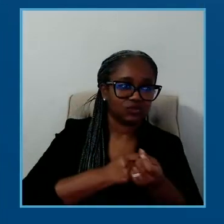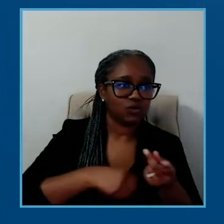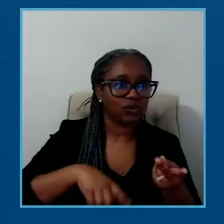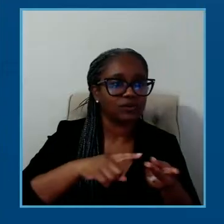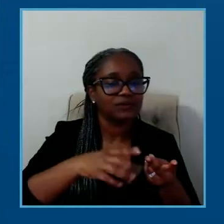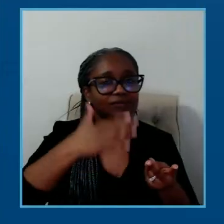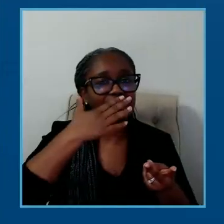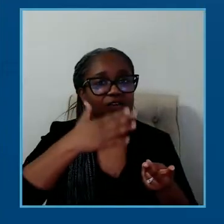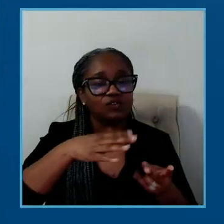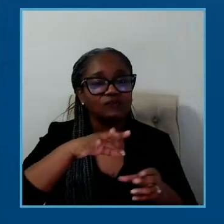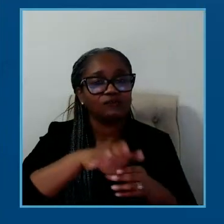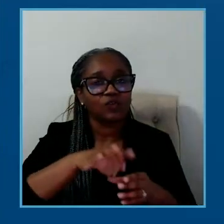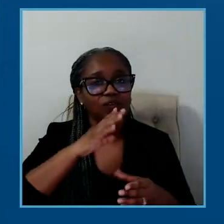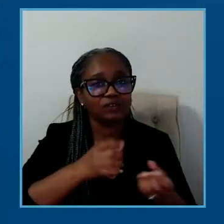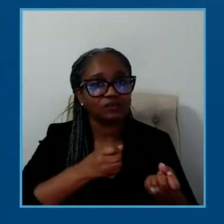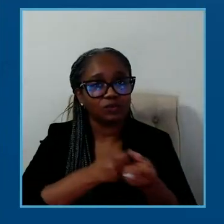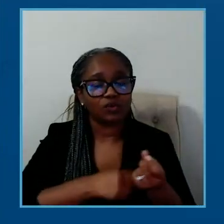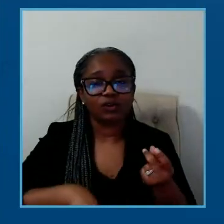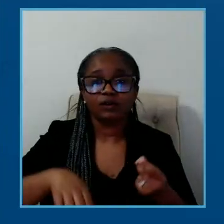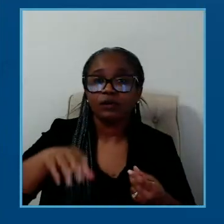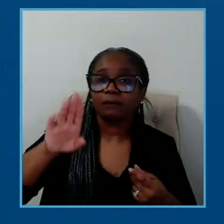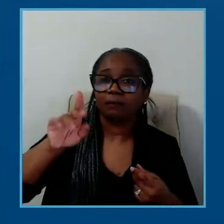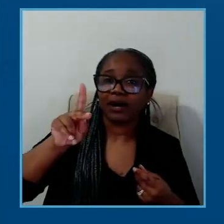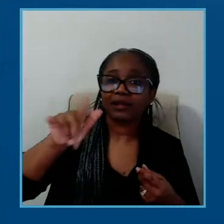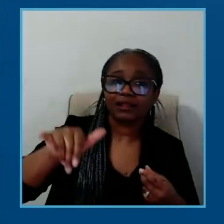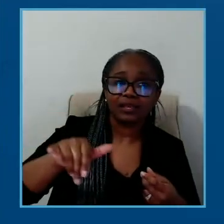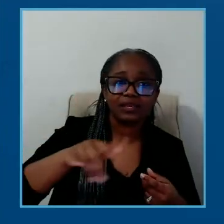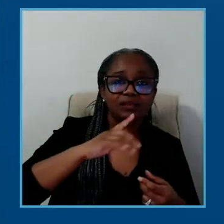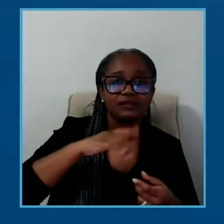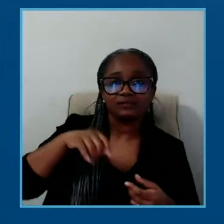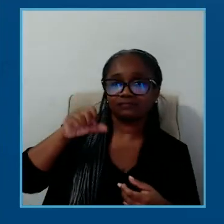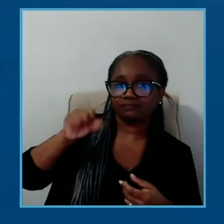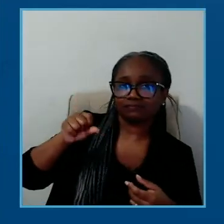Sure. Votes for.